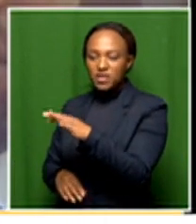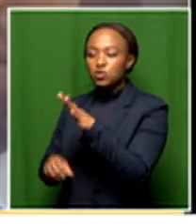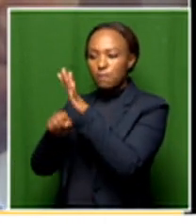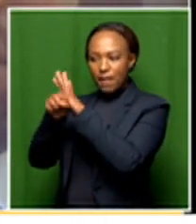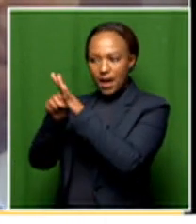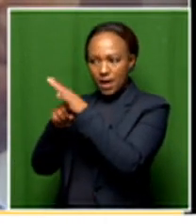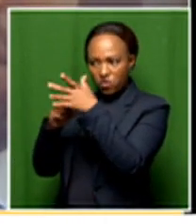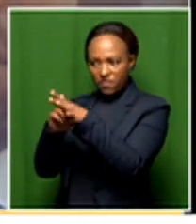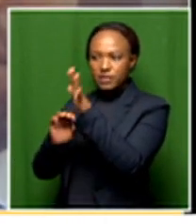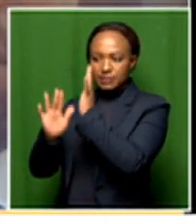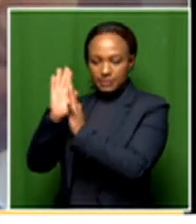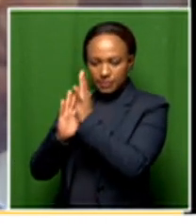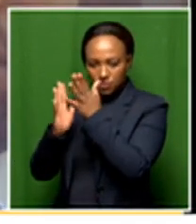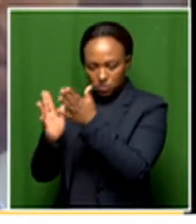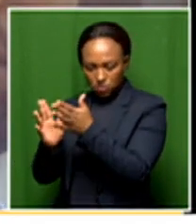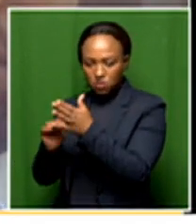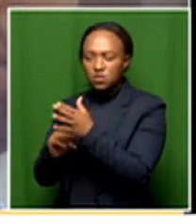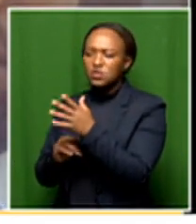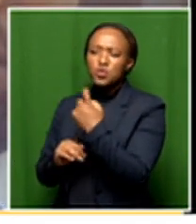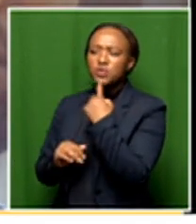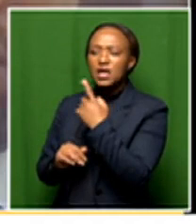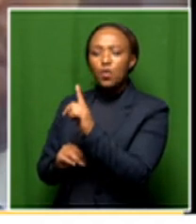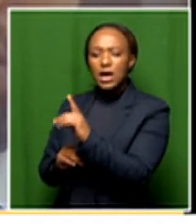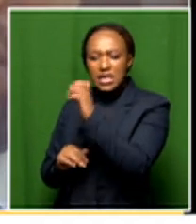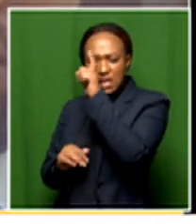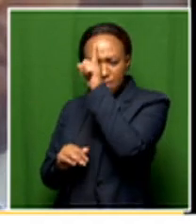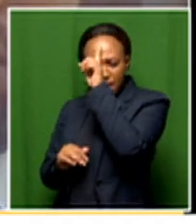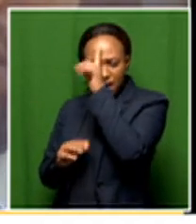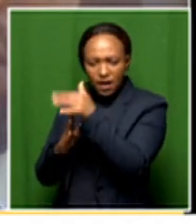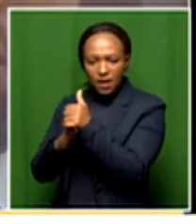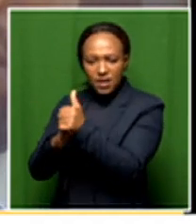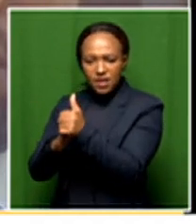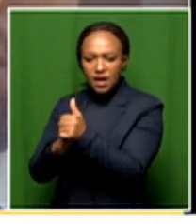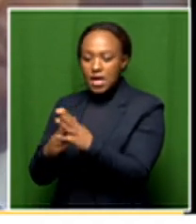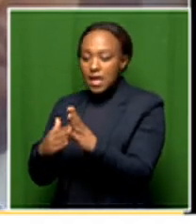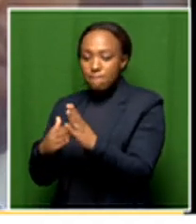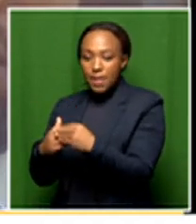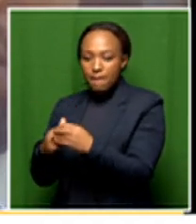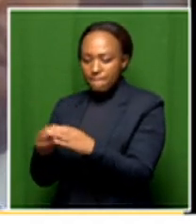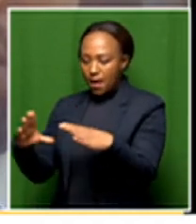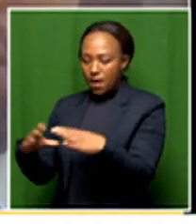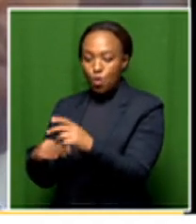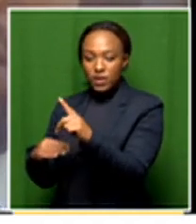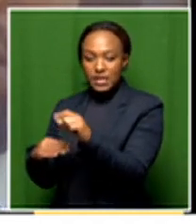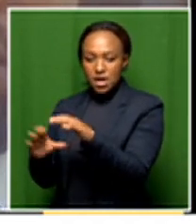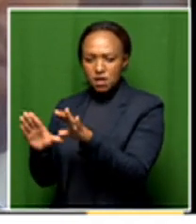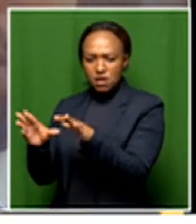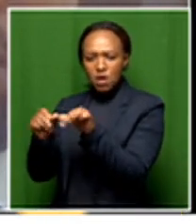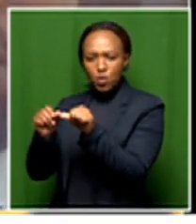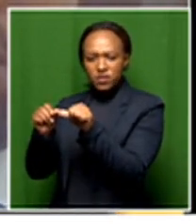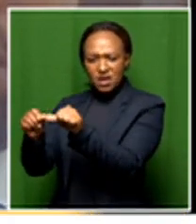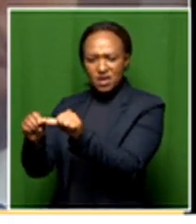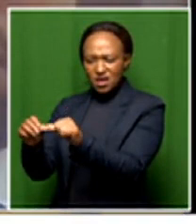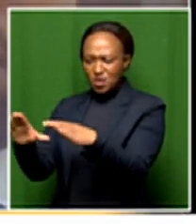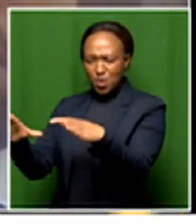say about those black leaders and members who continue to stay on then in the